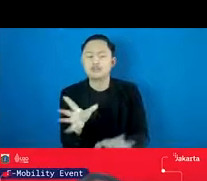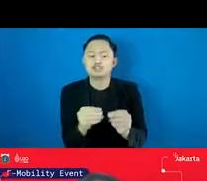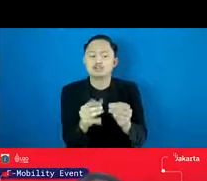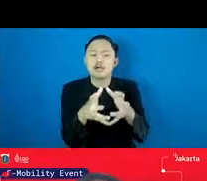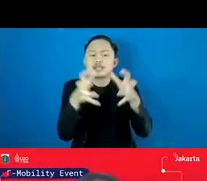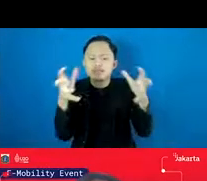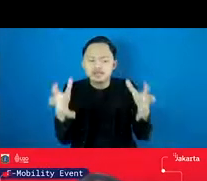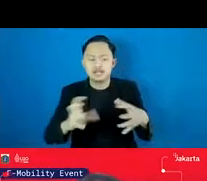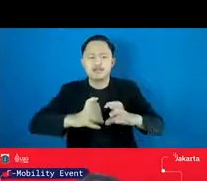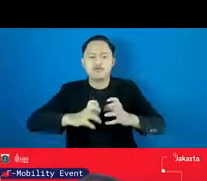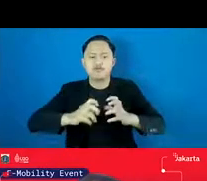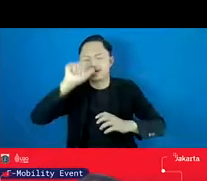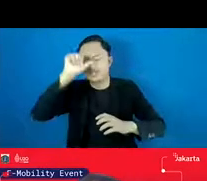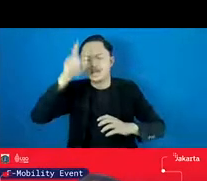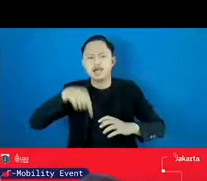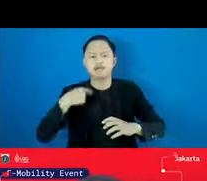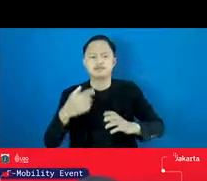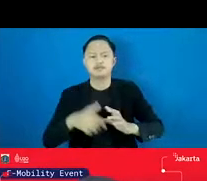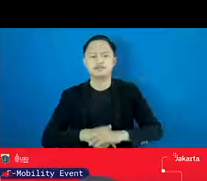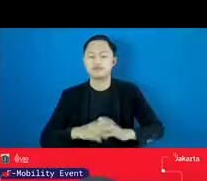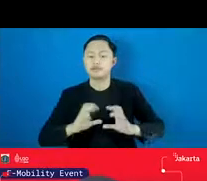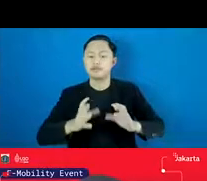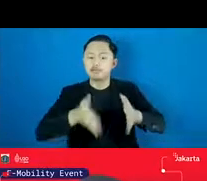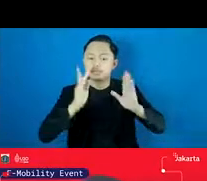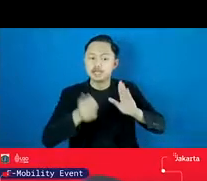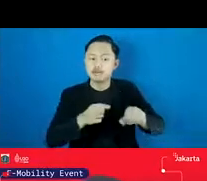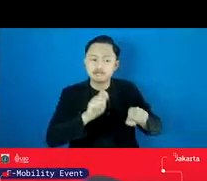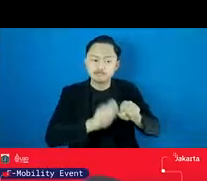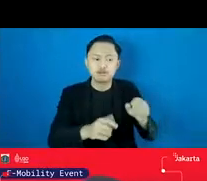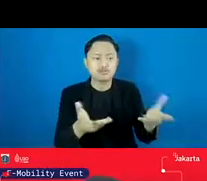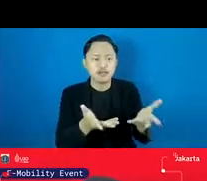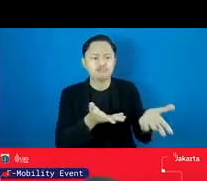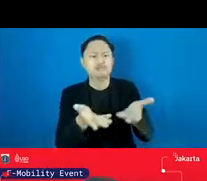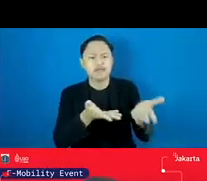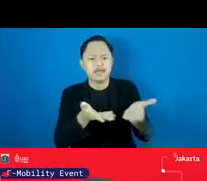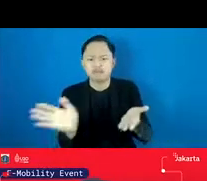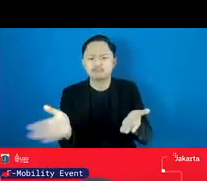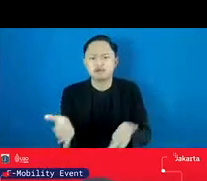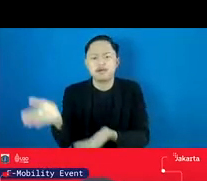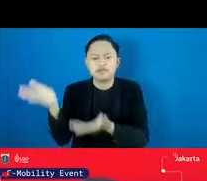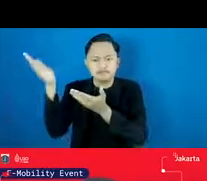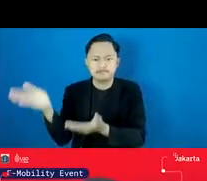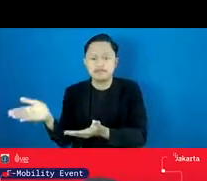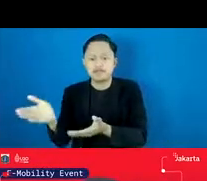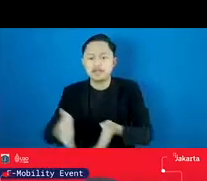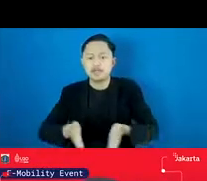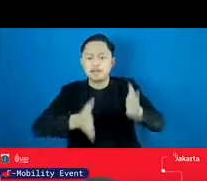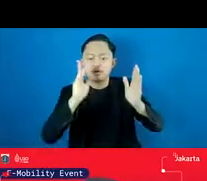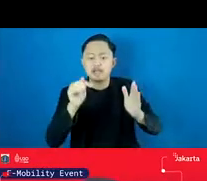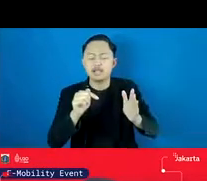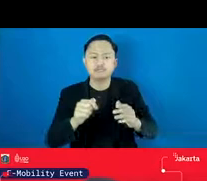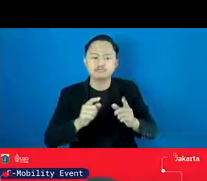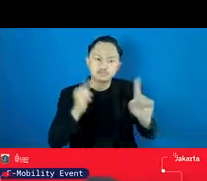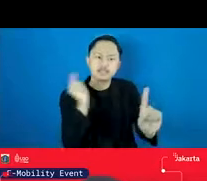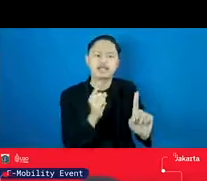India. Our parent company is Mega Engineering and Infrastructure Limited company. This company owns more than 25 companies globally, and we have a